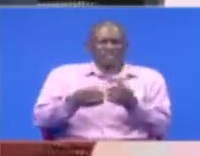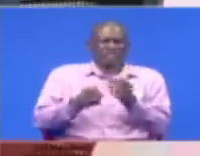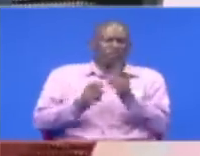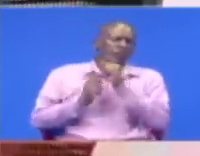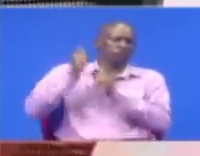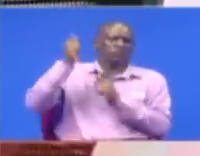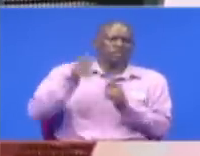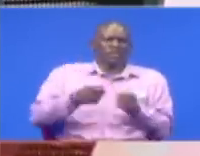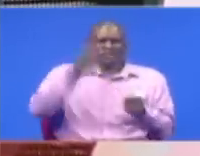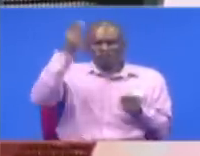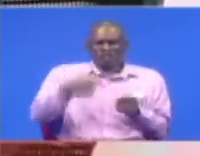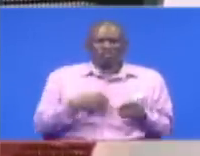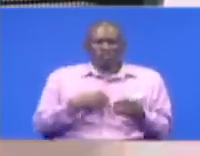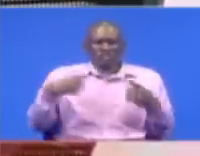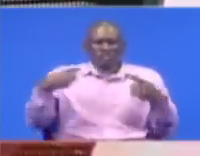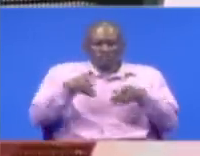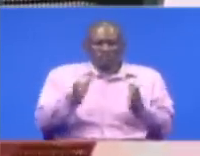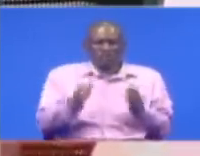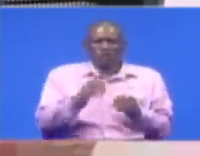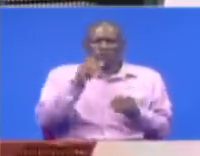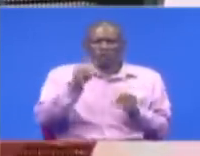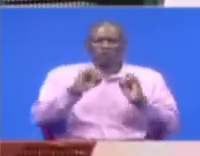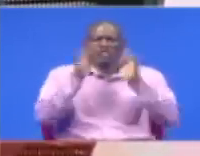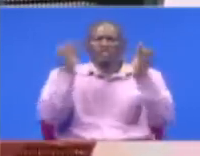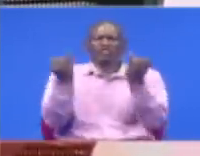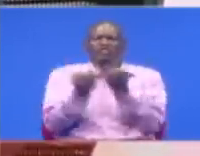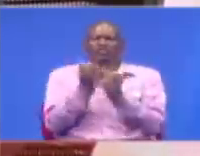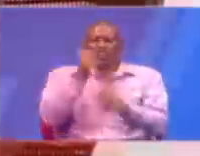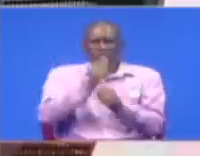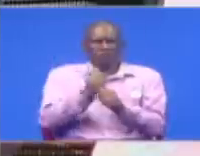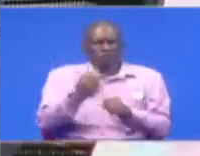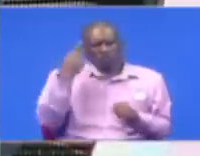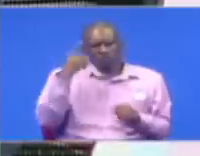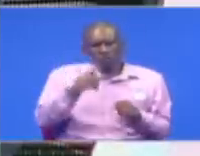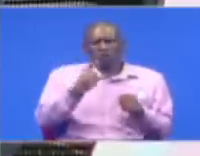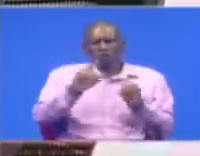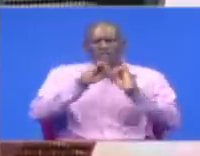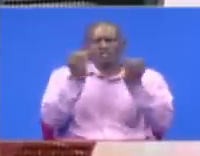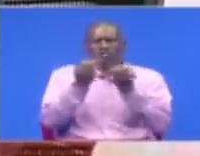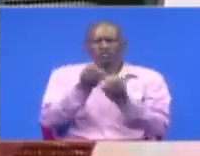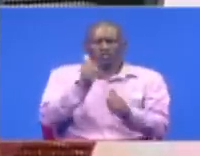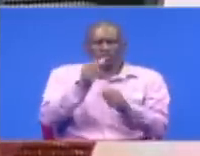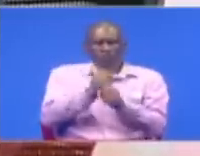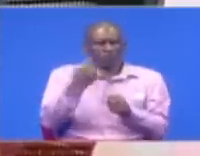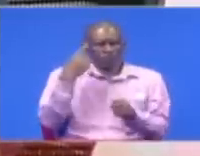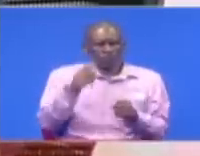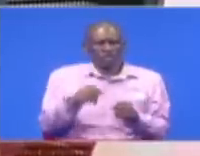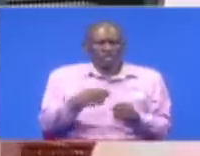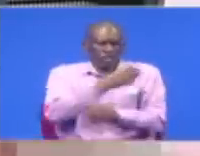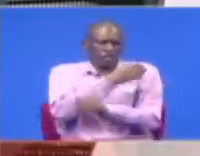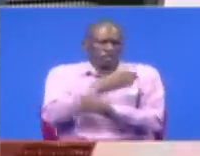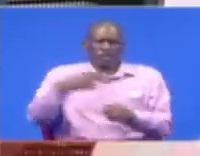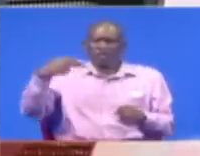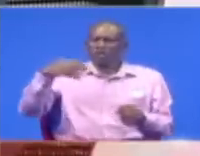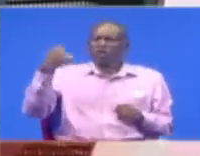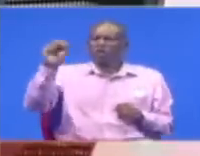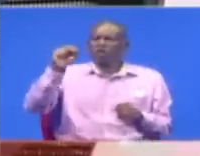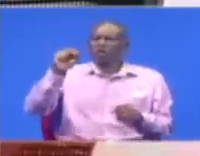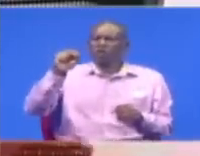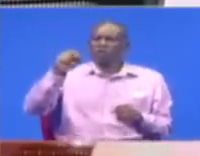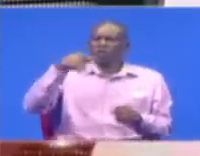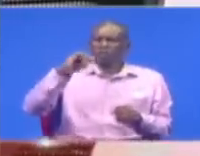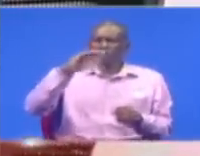board. One of the institutions I work for passionately is the hospice. In